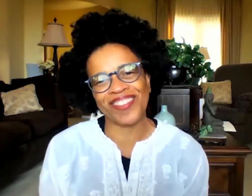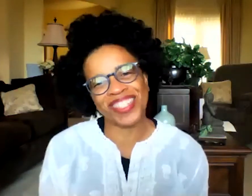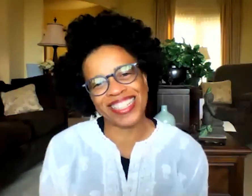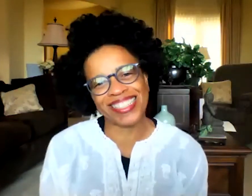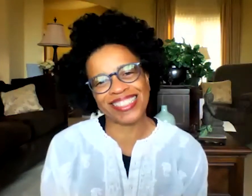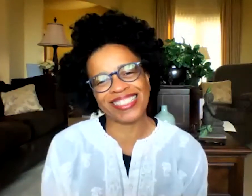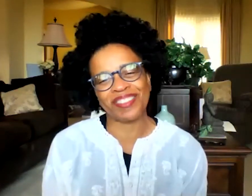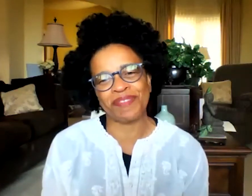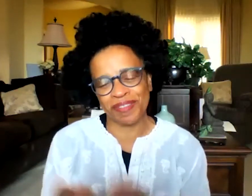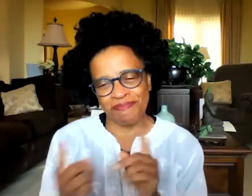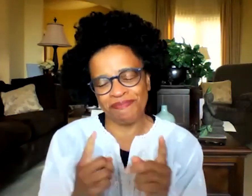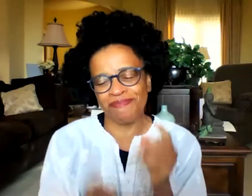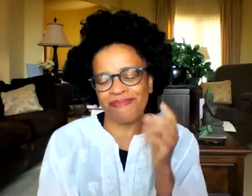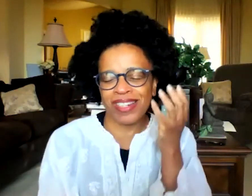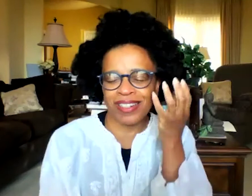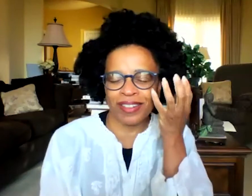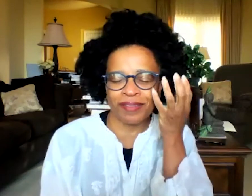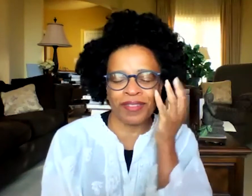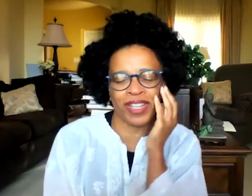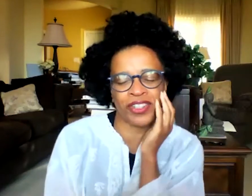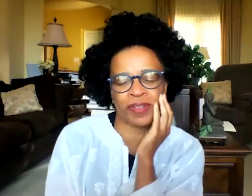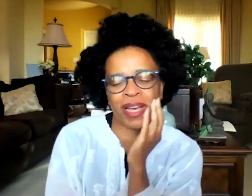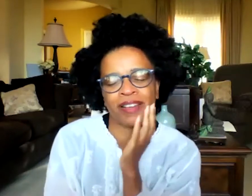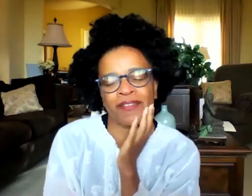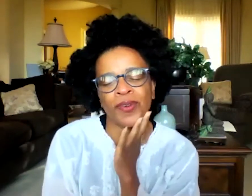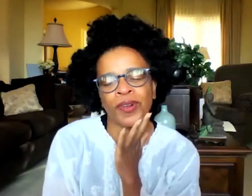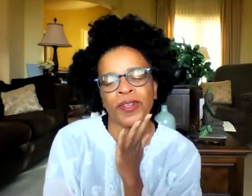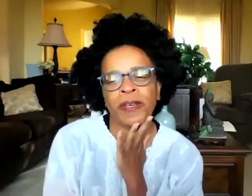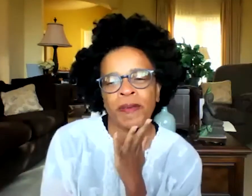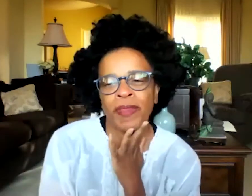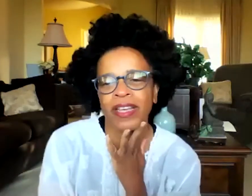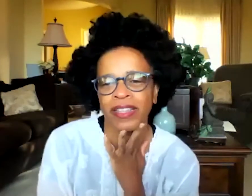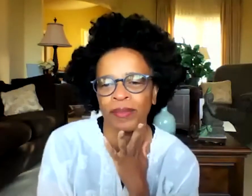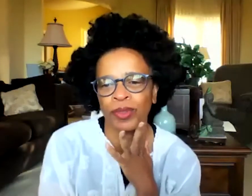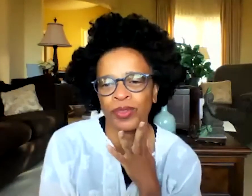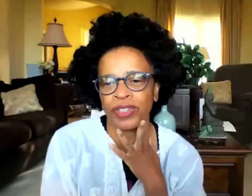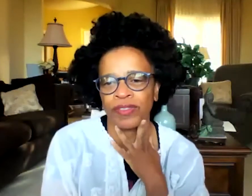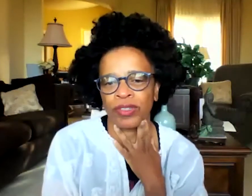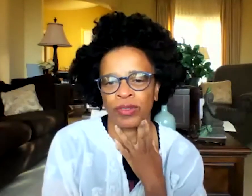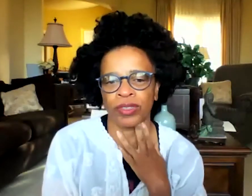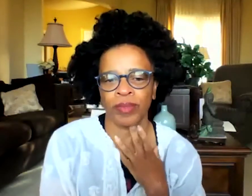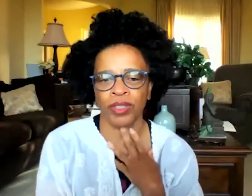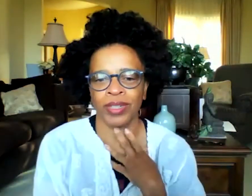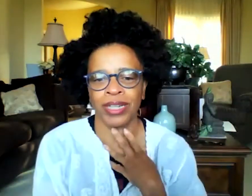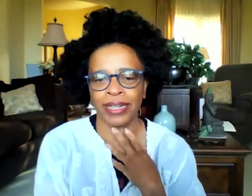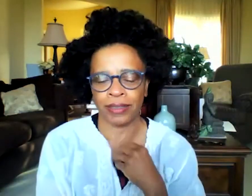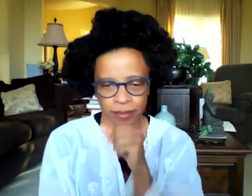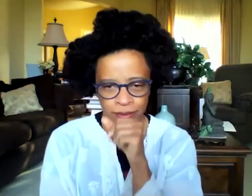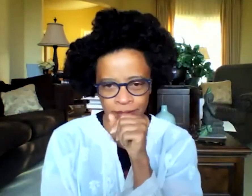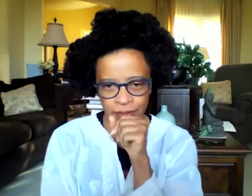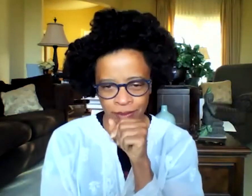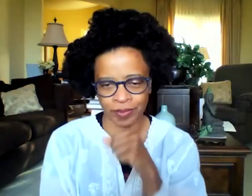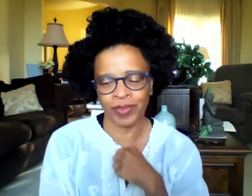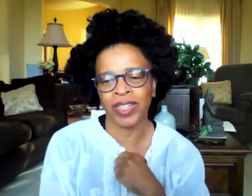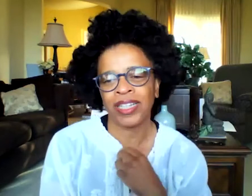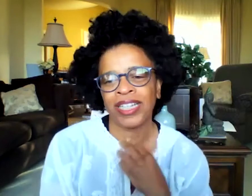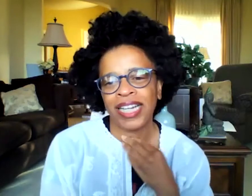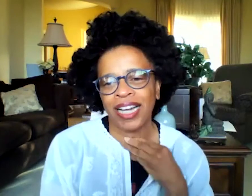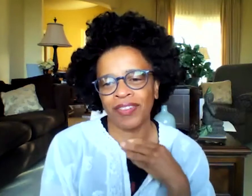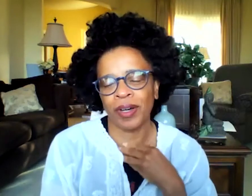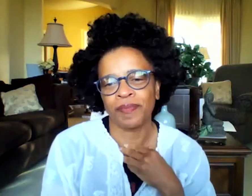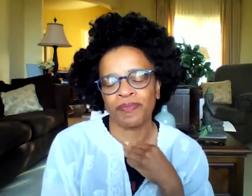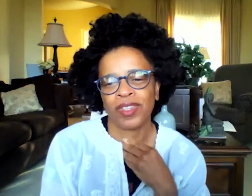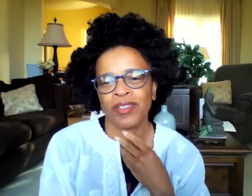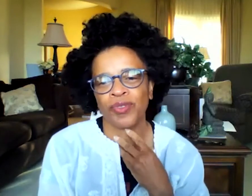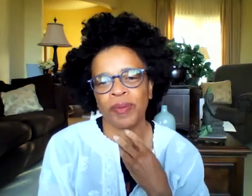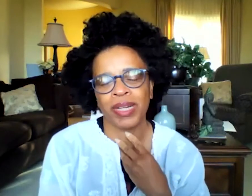a conversation or a bit of reflection back and forth, and then we'll shift to some Q&A,